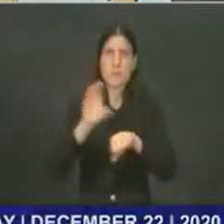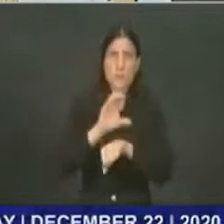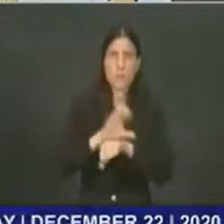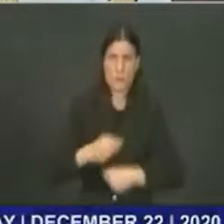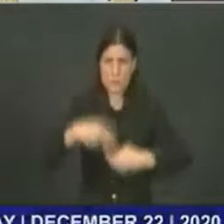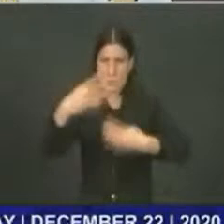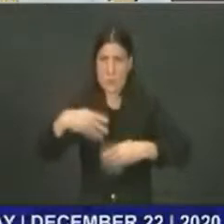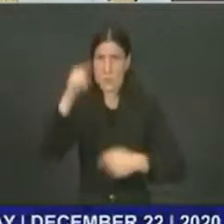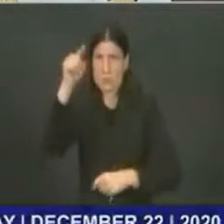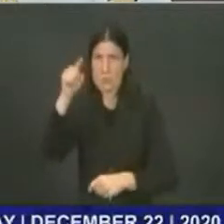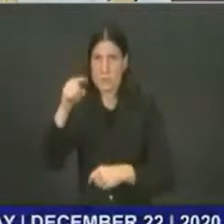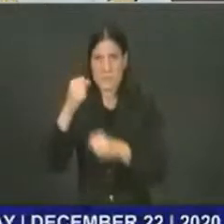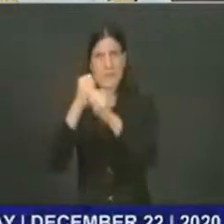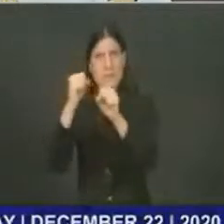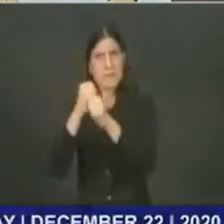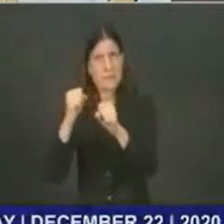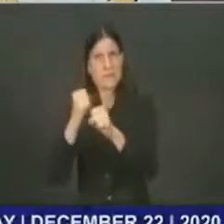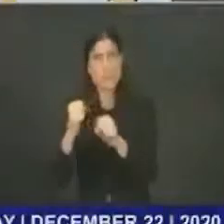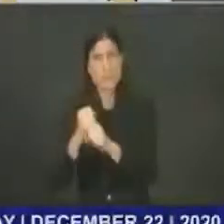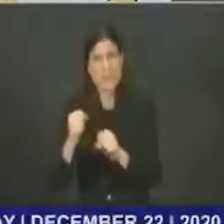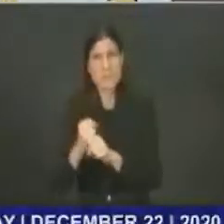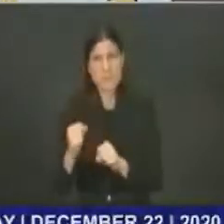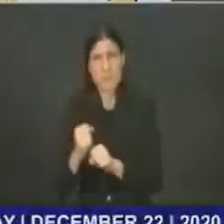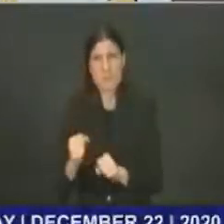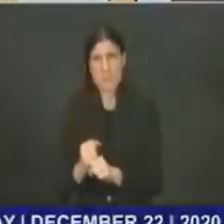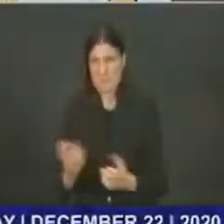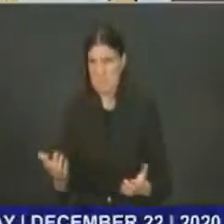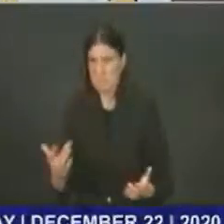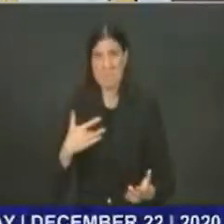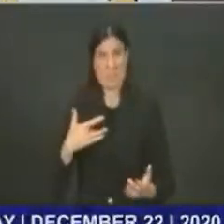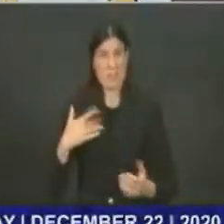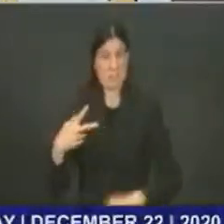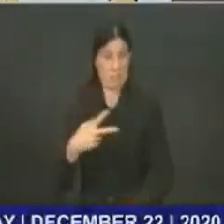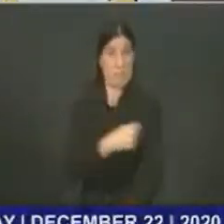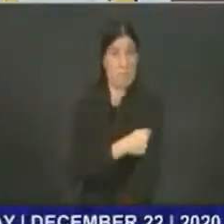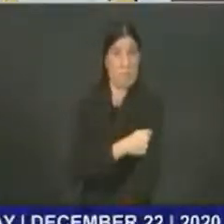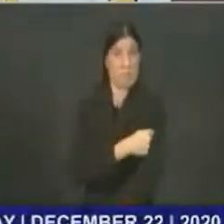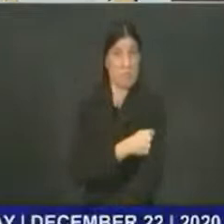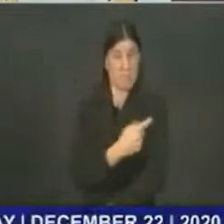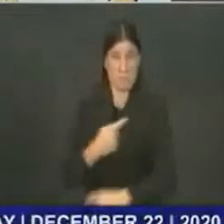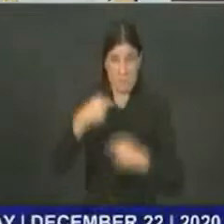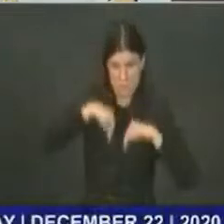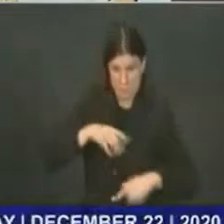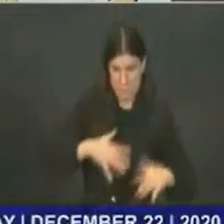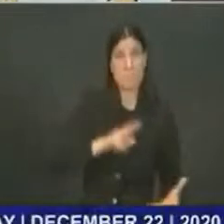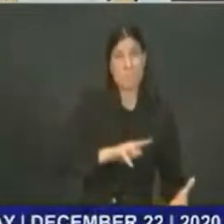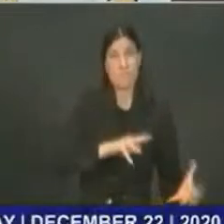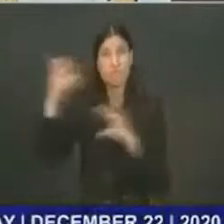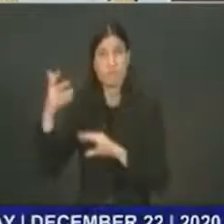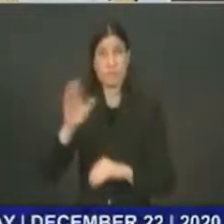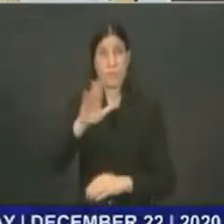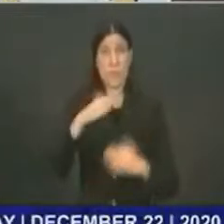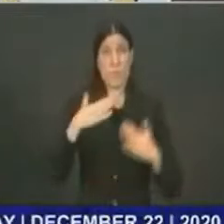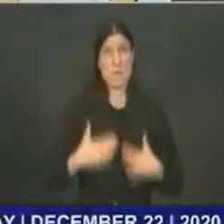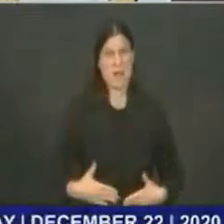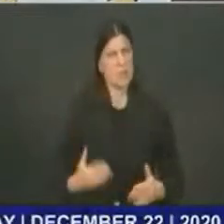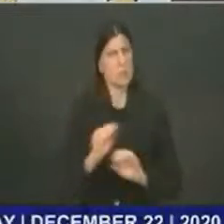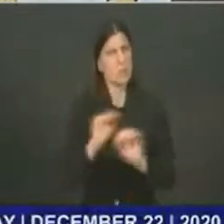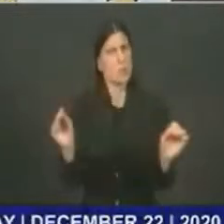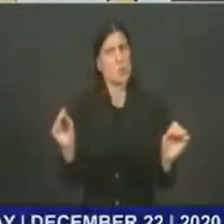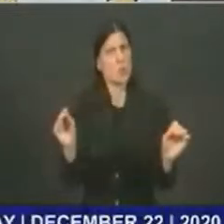the data are indicating that the Moderna vaccine, like the Pfizer vaccine, is remarkably